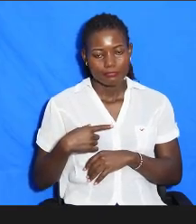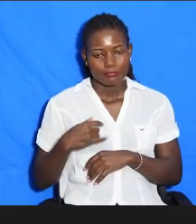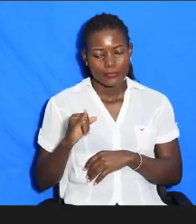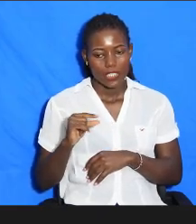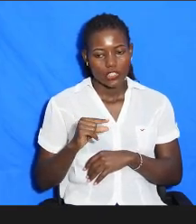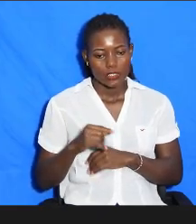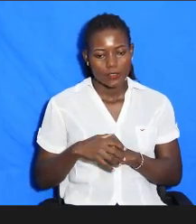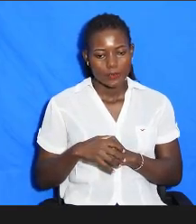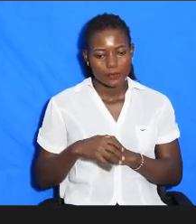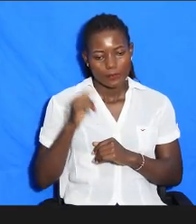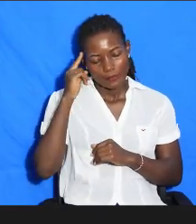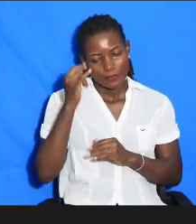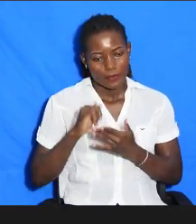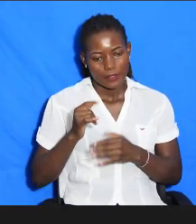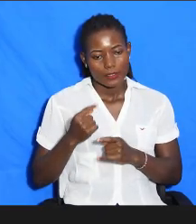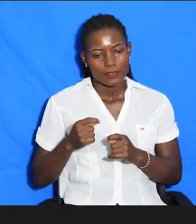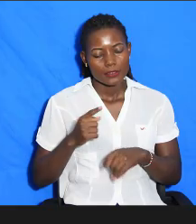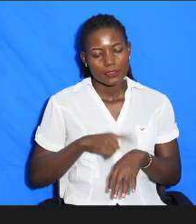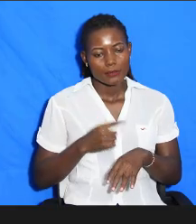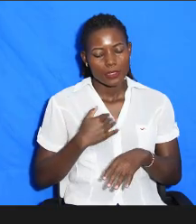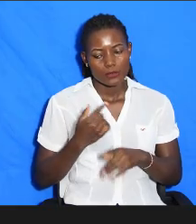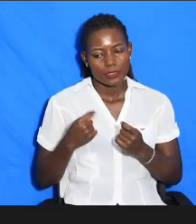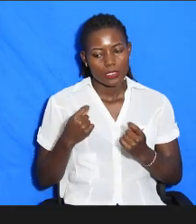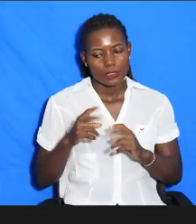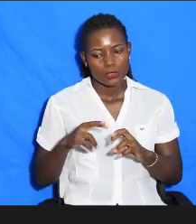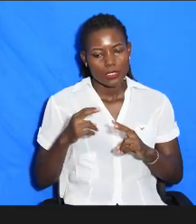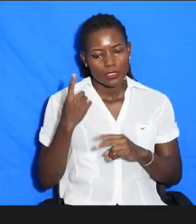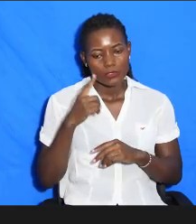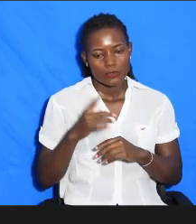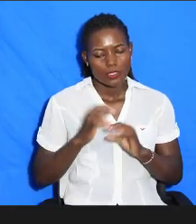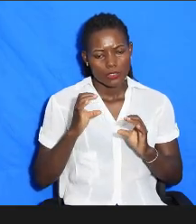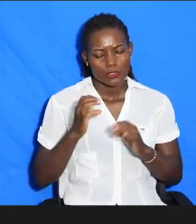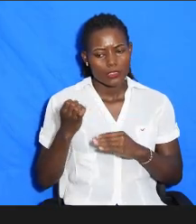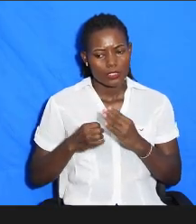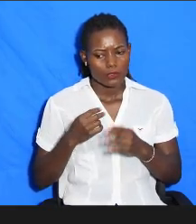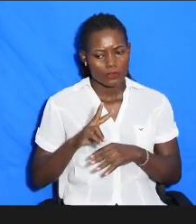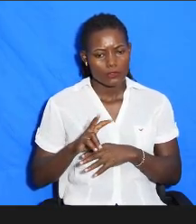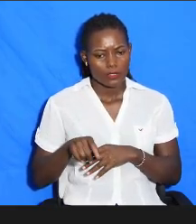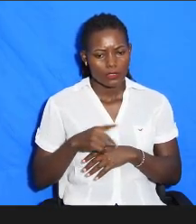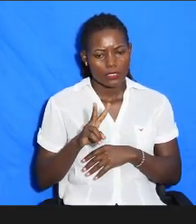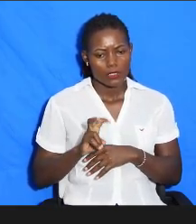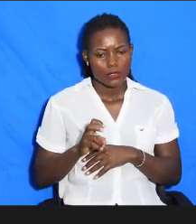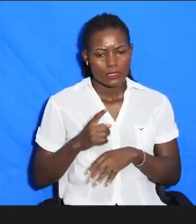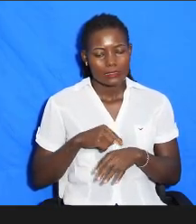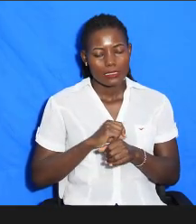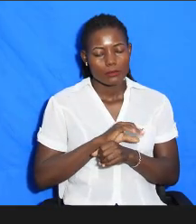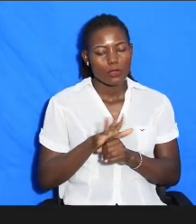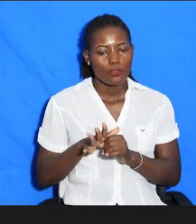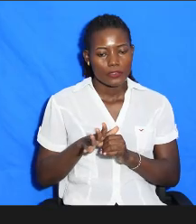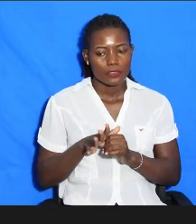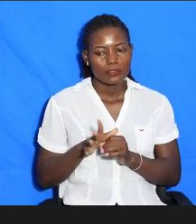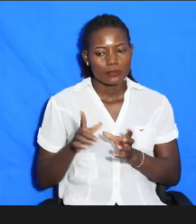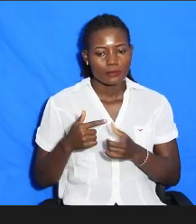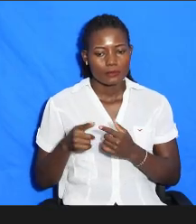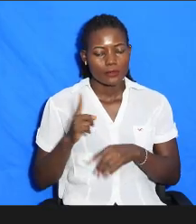At that time, I think I was transitioning just to look for a coach. That was back in end of 2020, Mm. during the COVID times. And